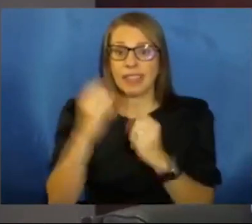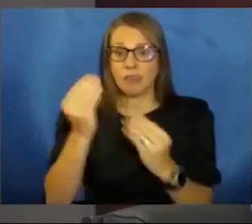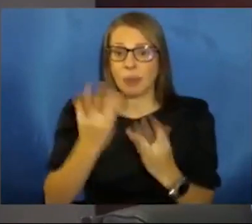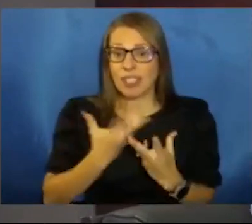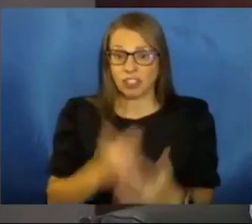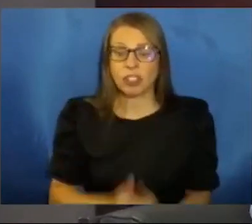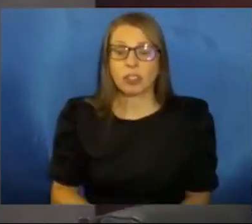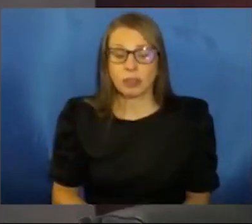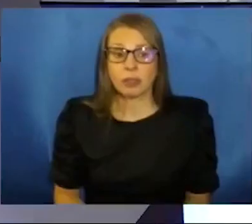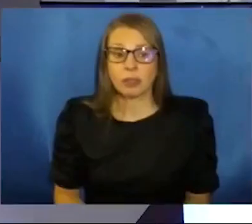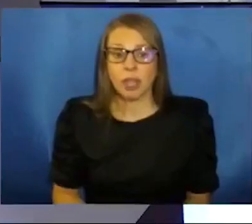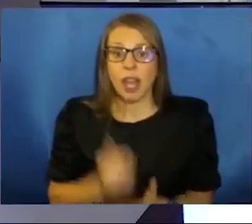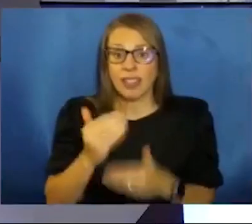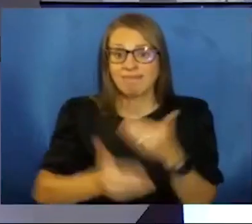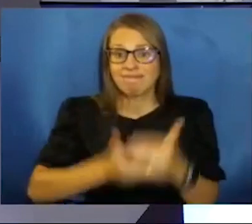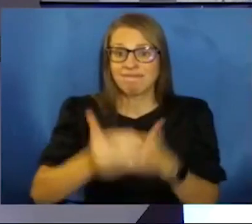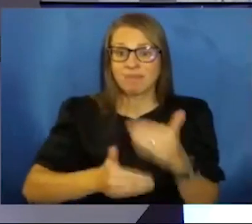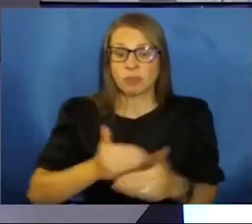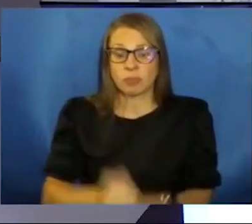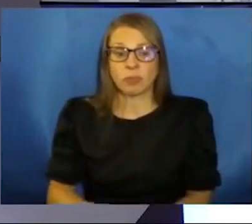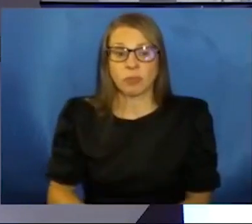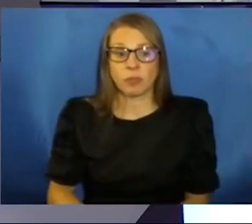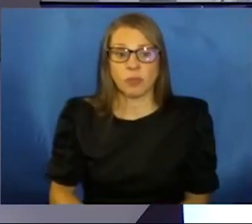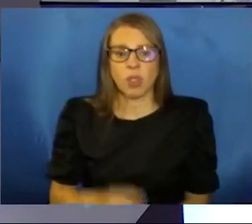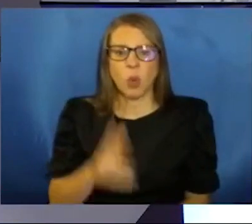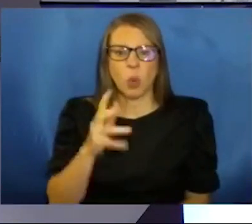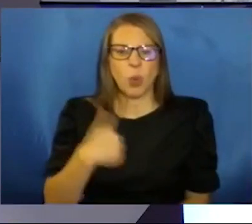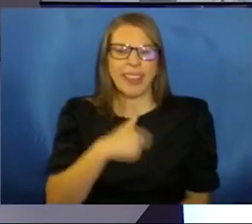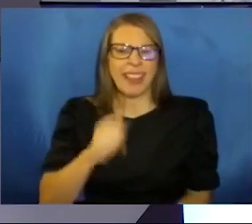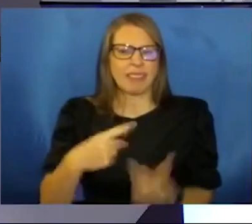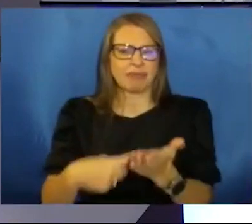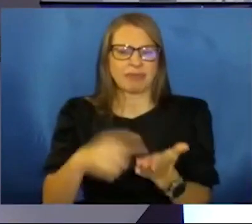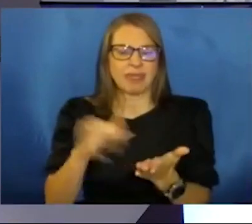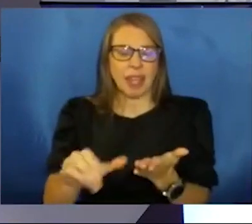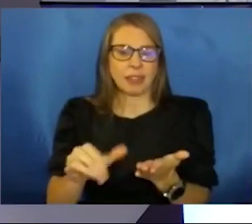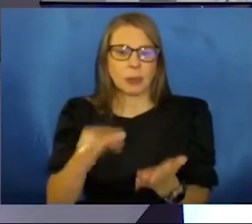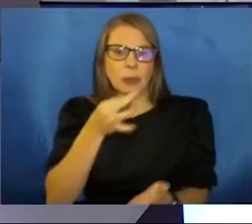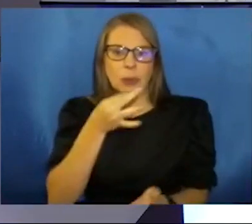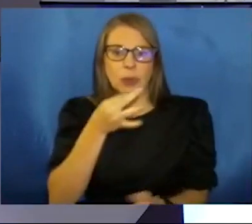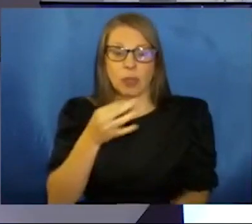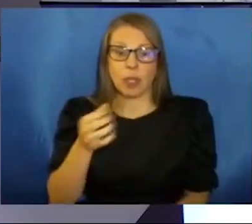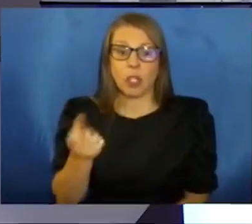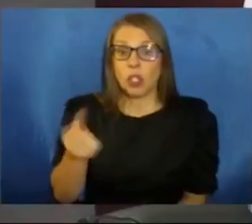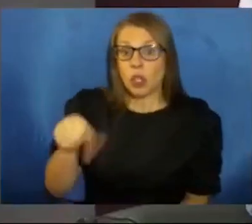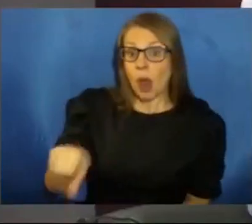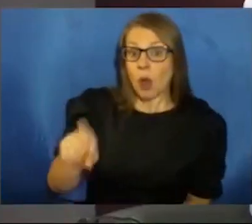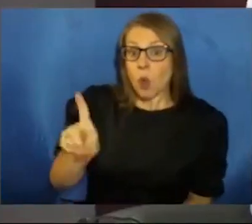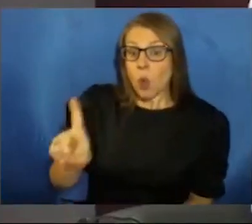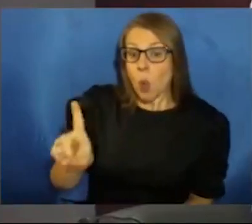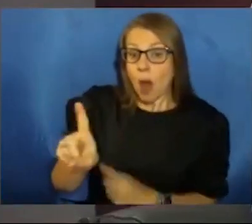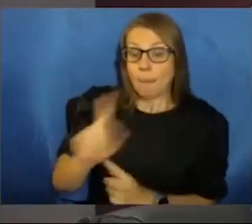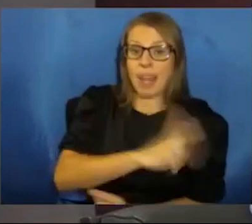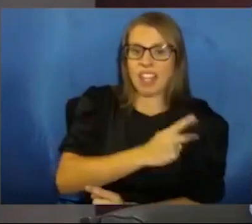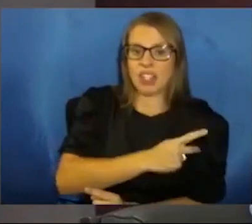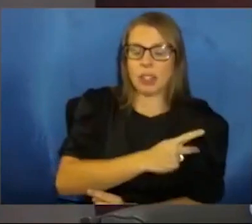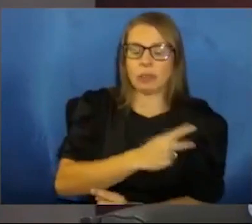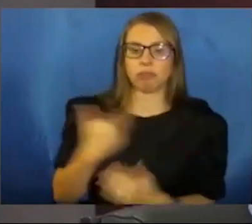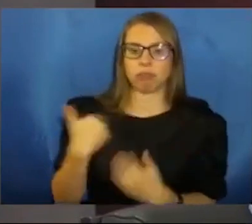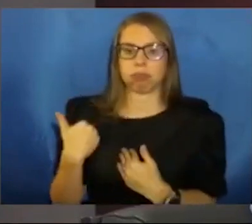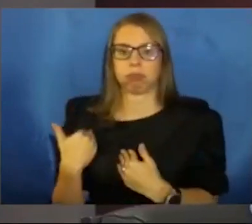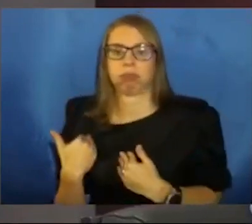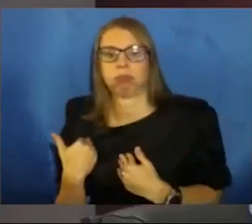are just very quick. Do you have this type of bed? This is really only those that we get